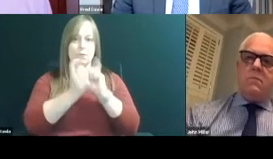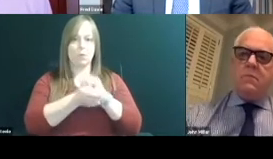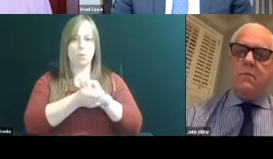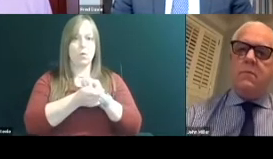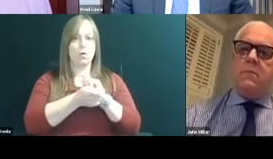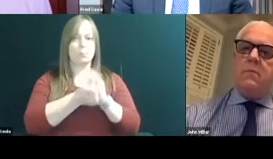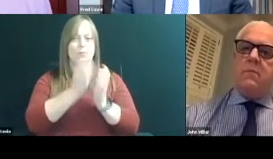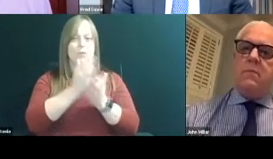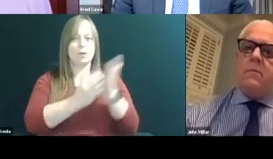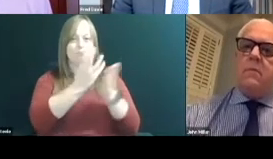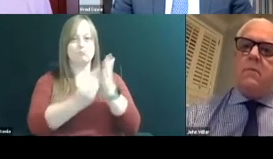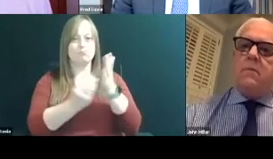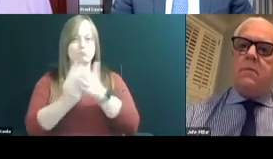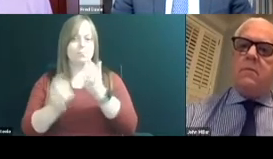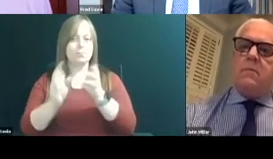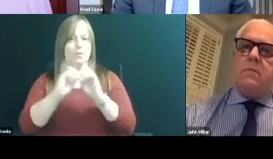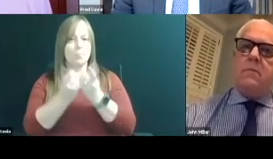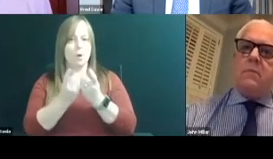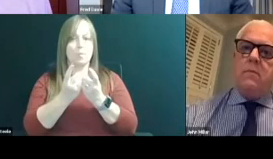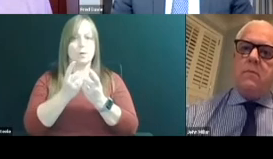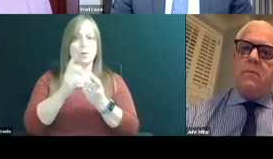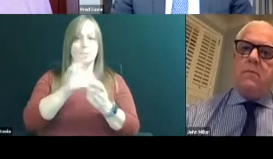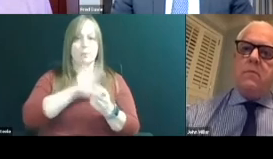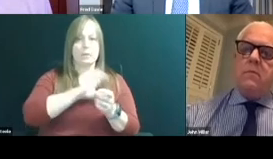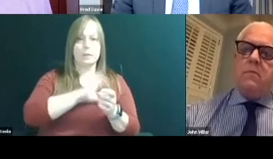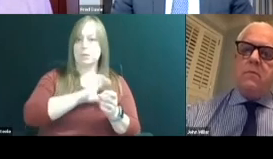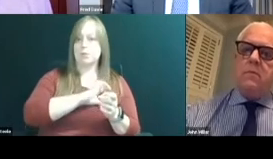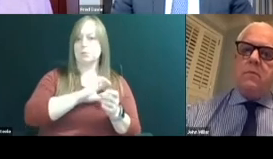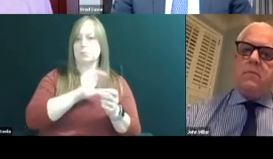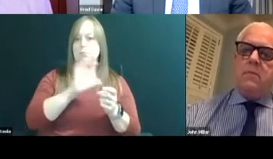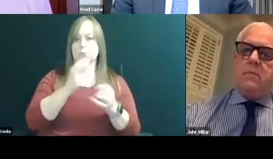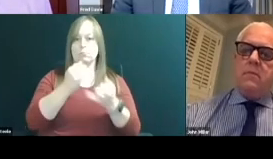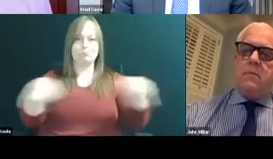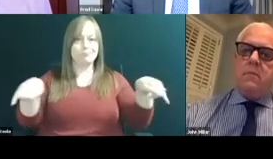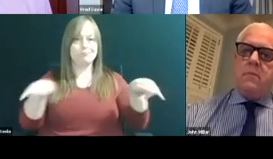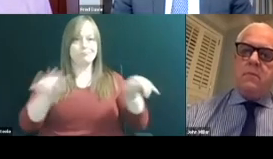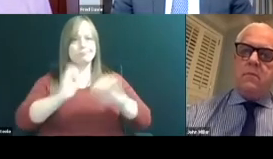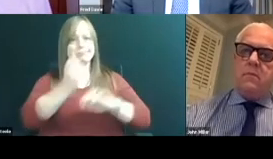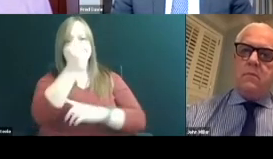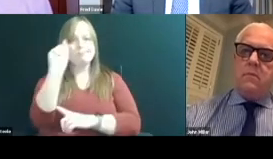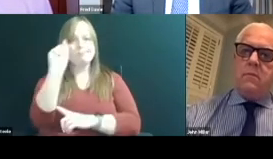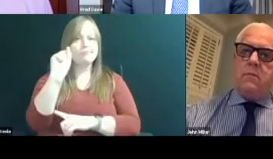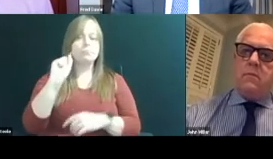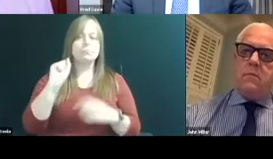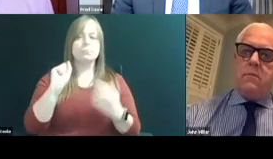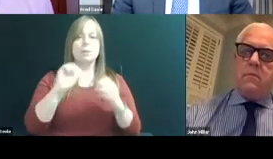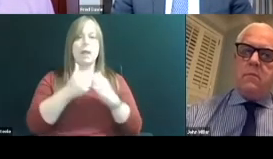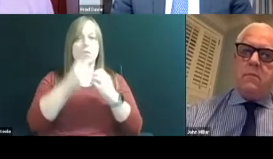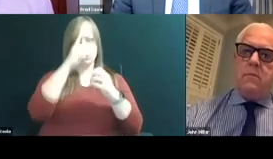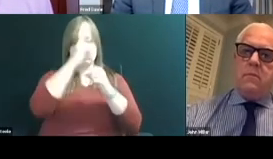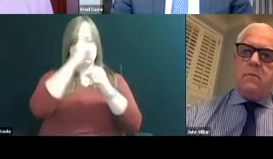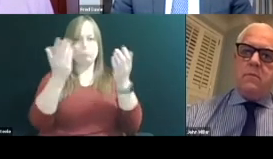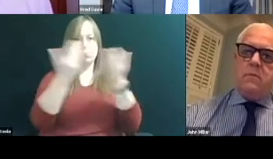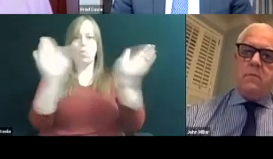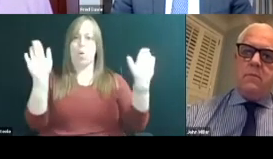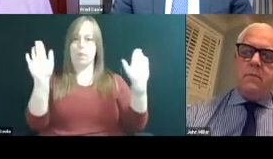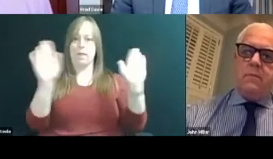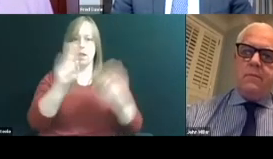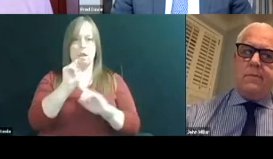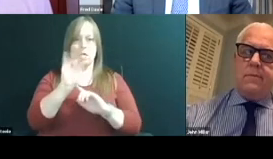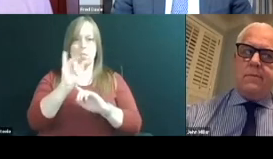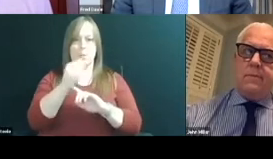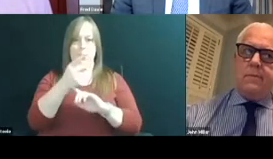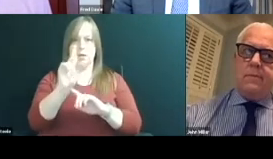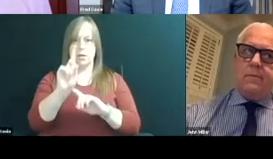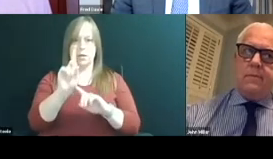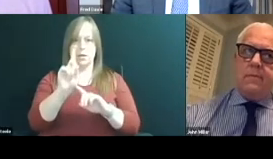spots where the department and the police commissioner and others have tried to draw a line, have pushed back. how do you capture, broadly speaking, where the NYPD is